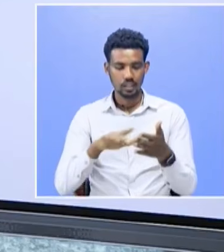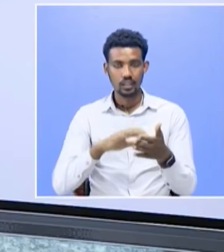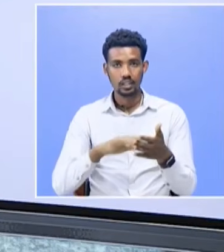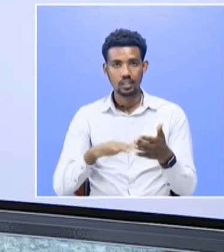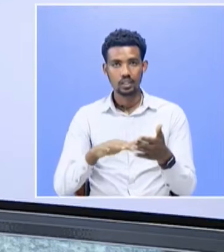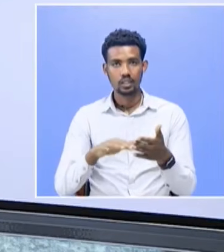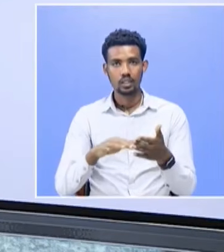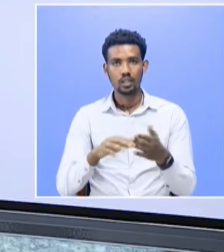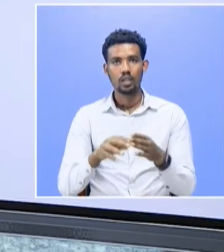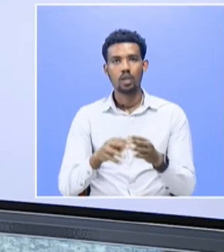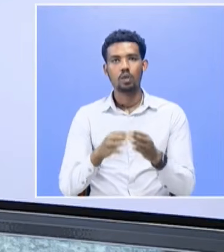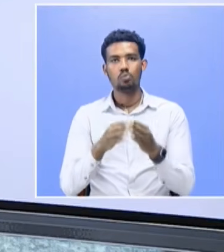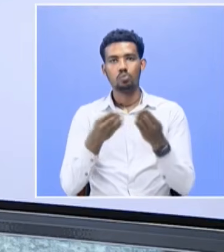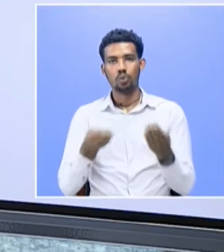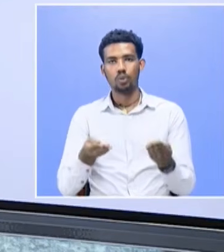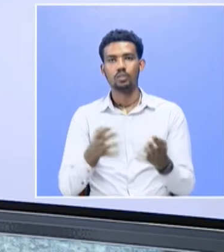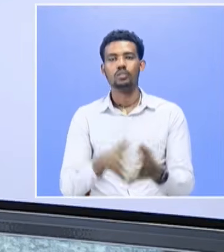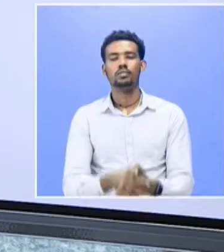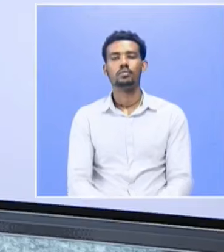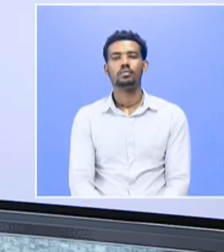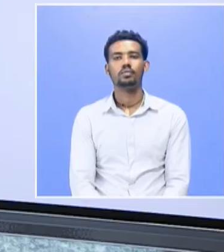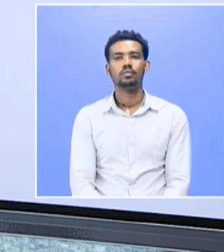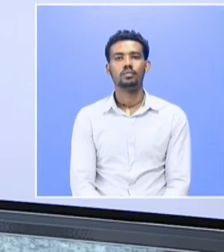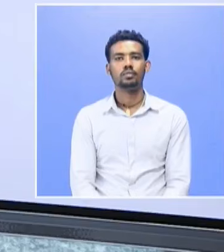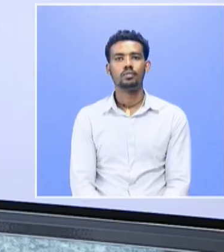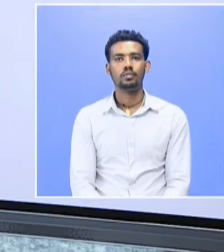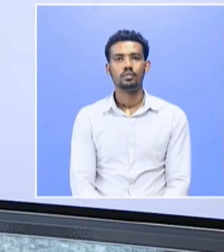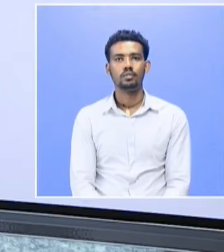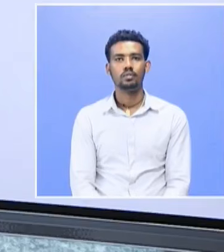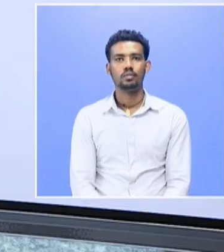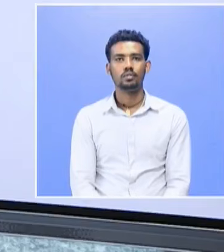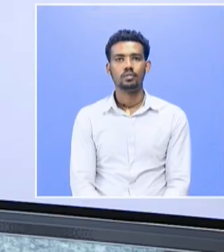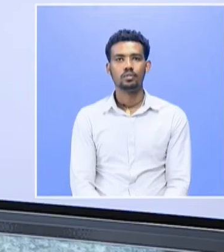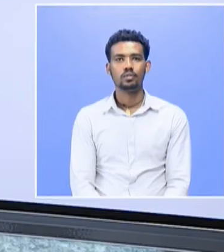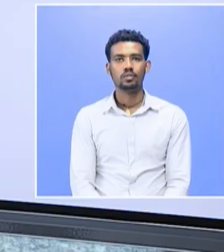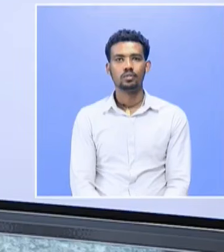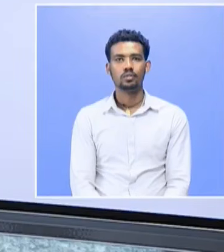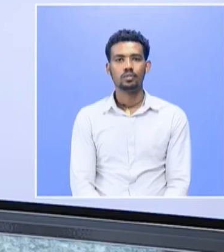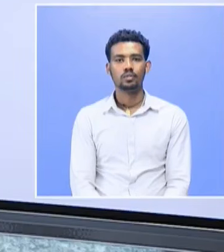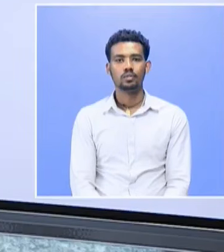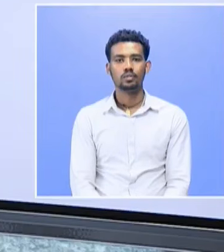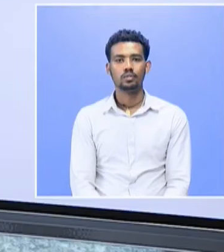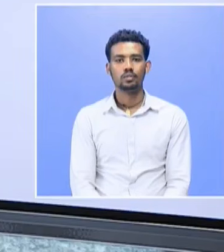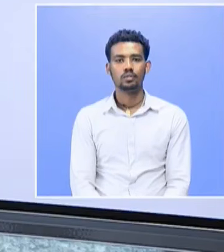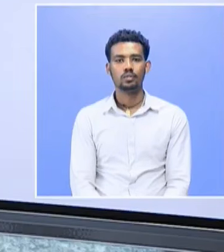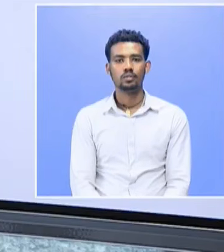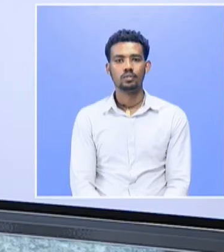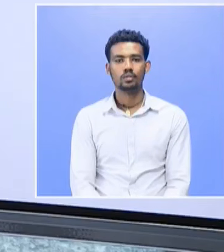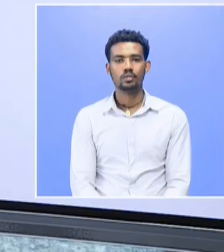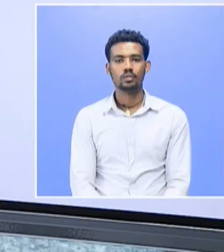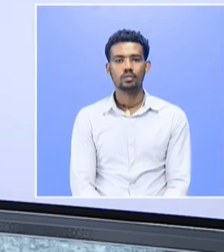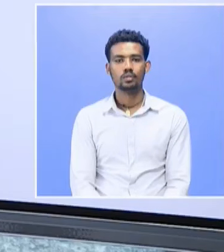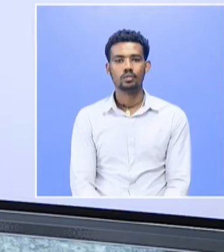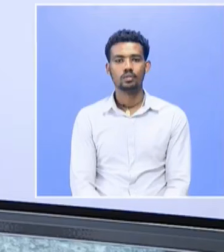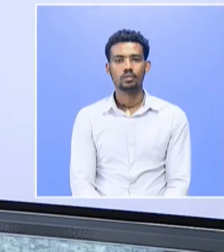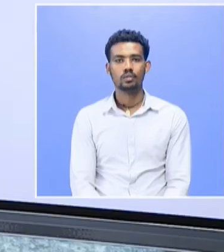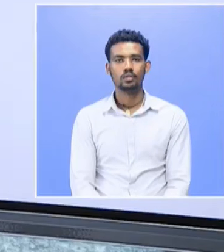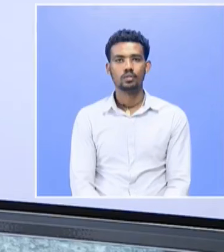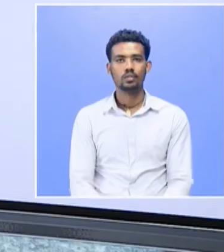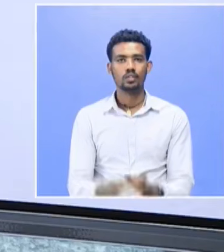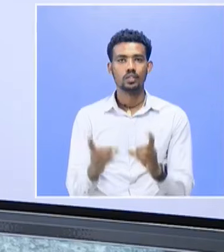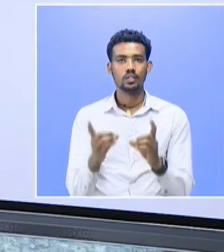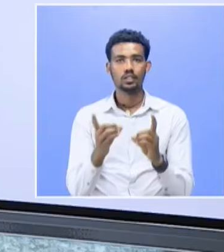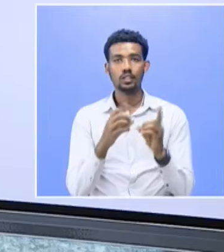a book. Look here, students. Look here. Here,